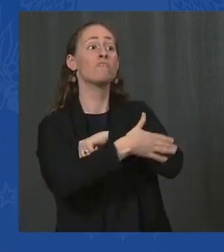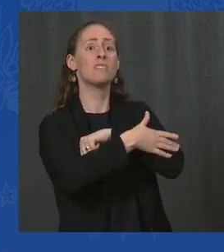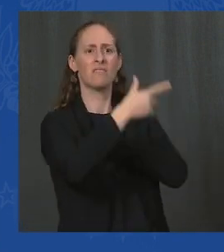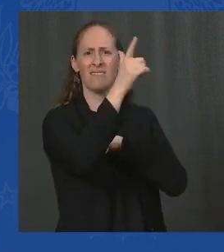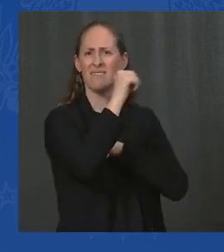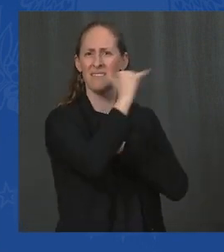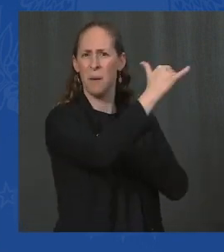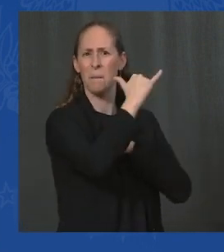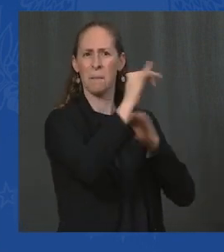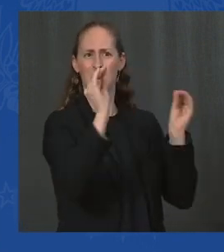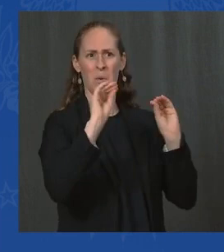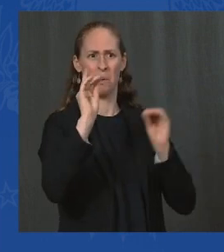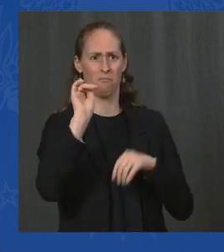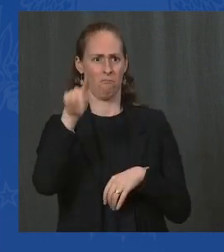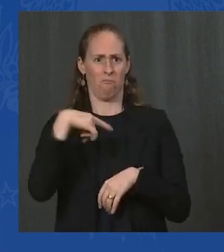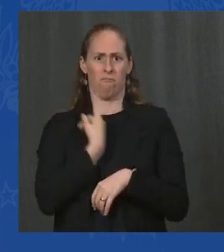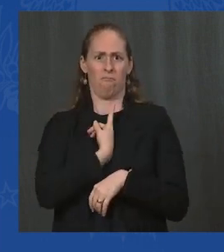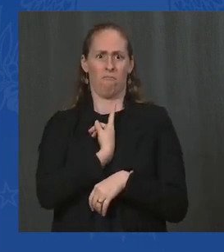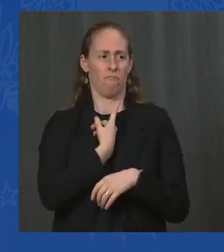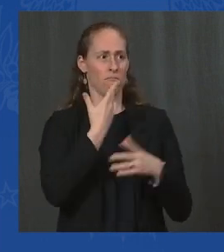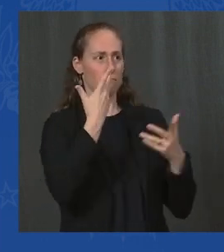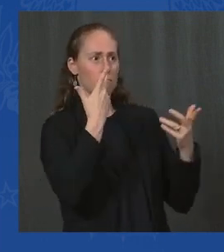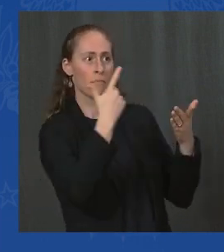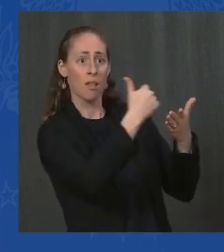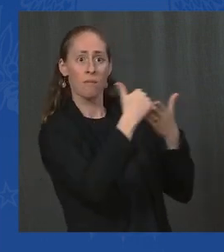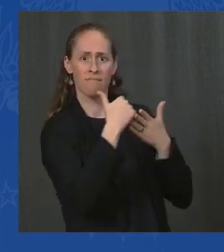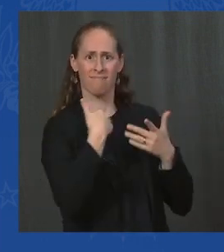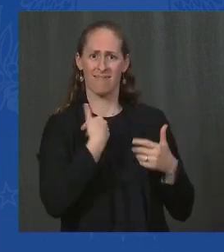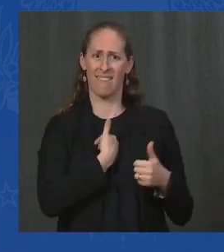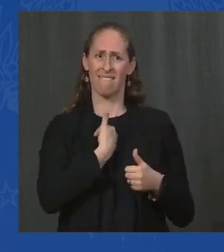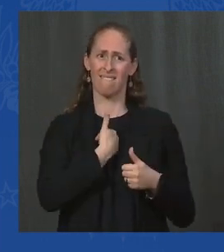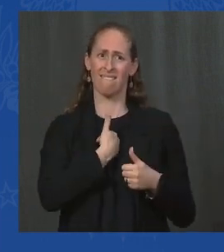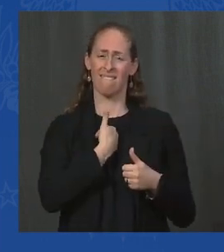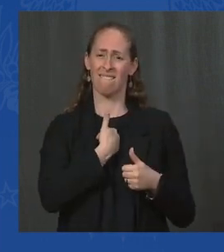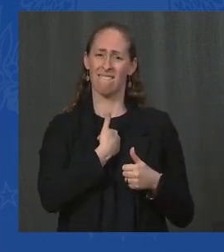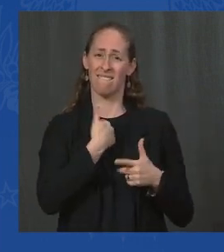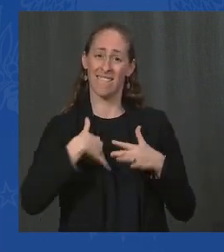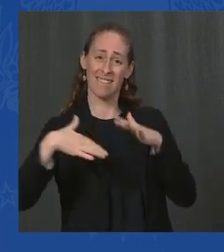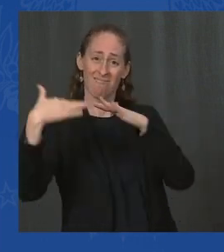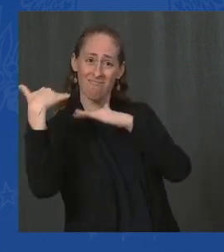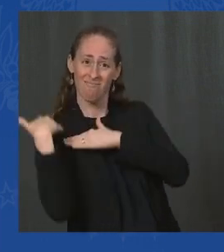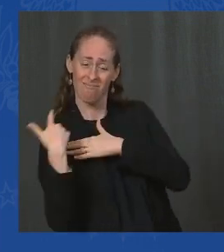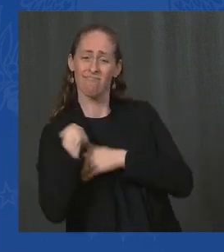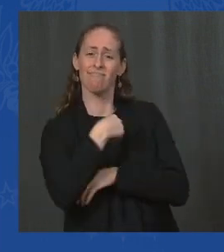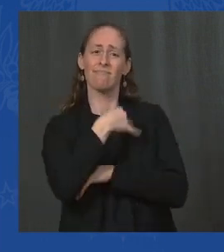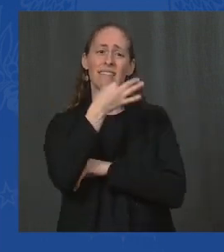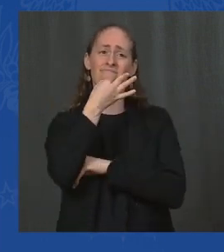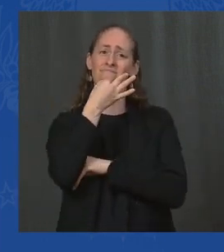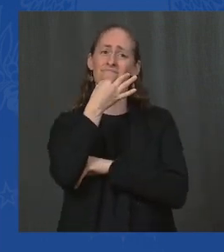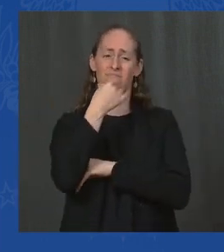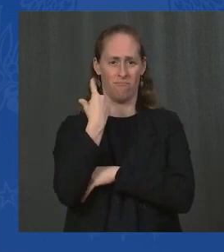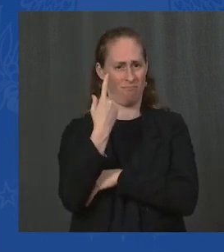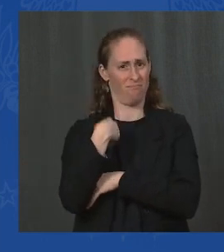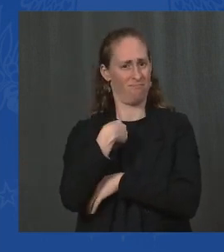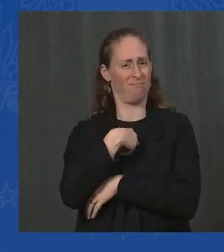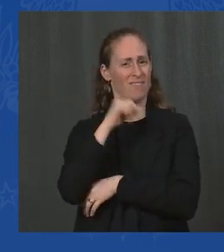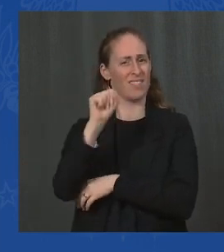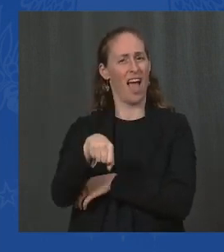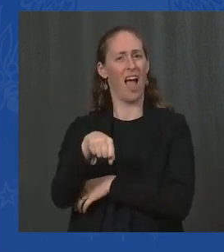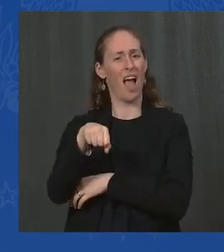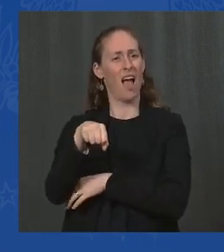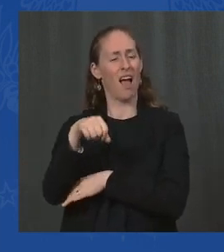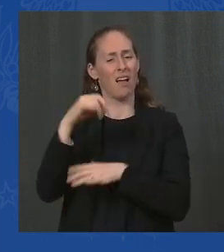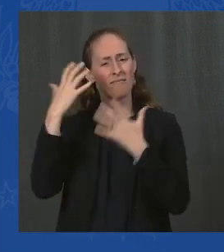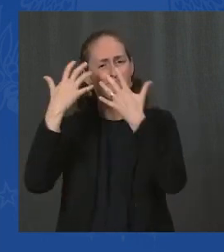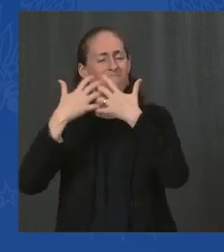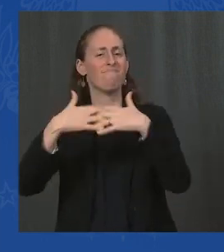United States had the capacity and the will and ability to do it, and we did it today. The extraordinary success of this